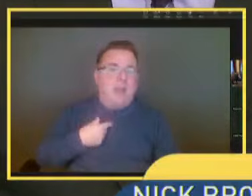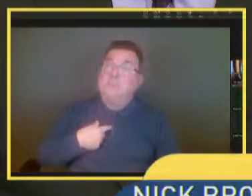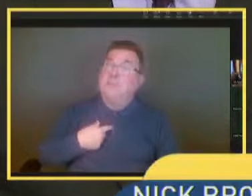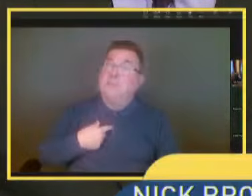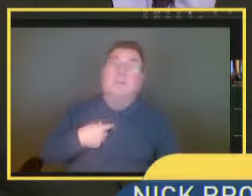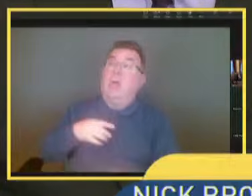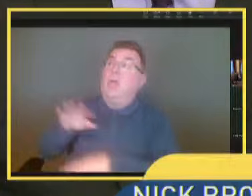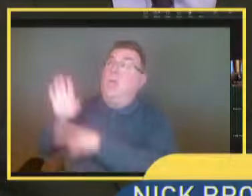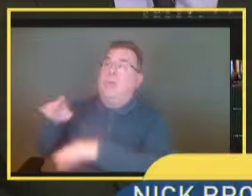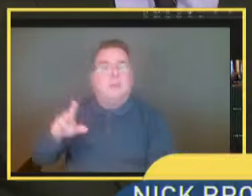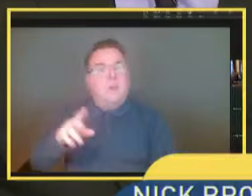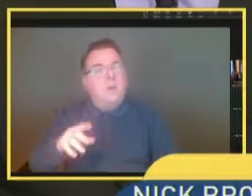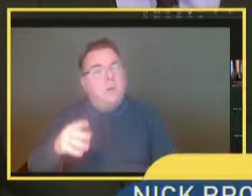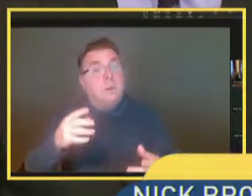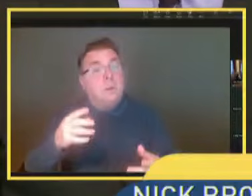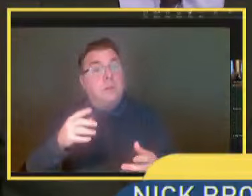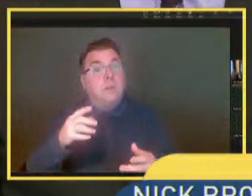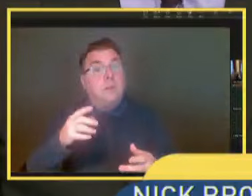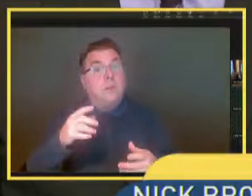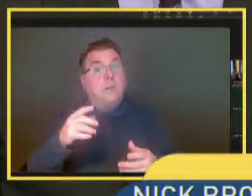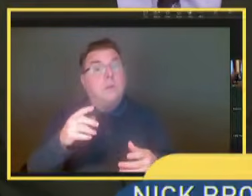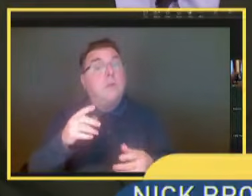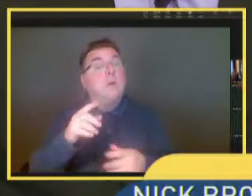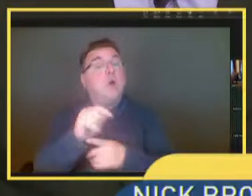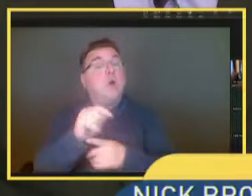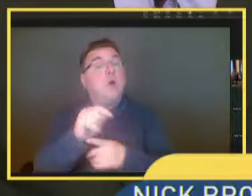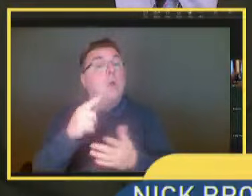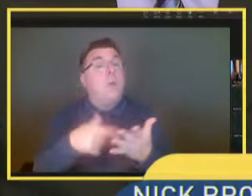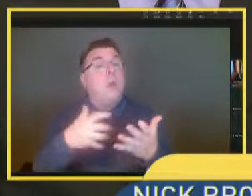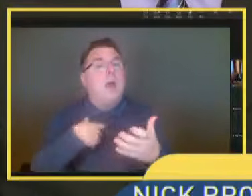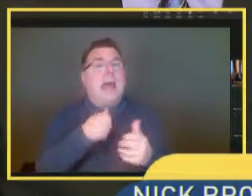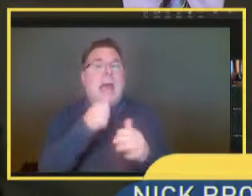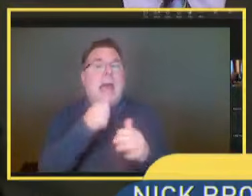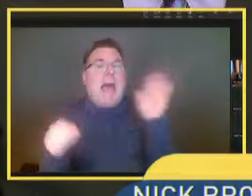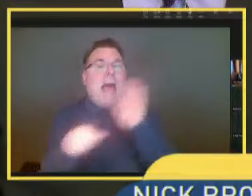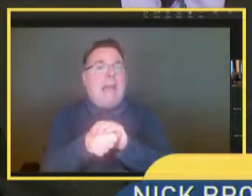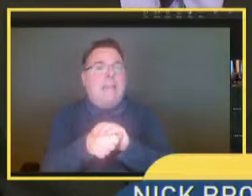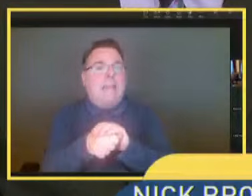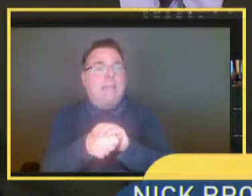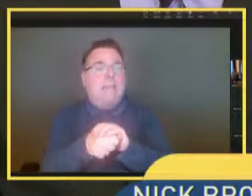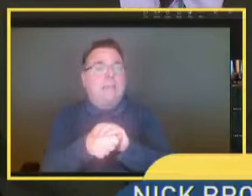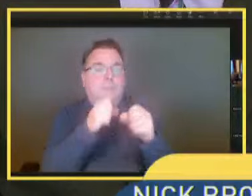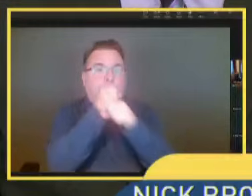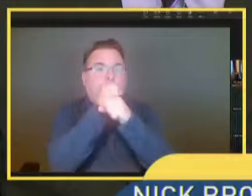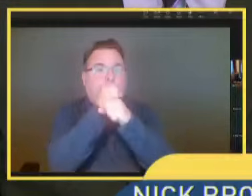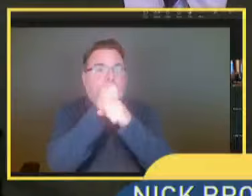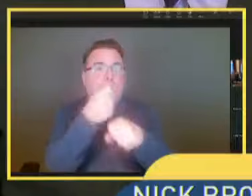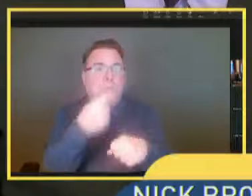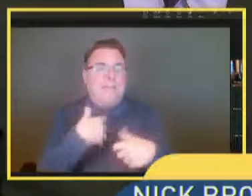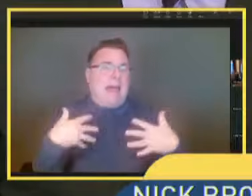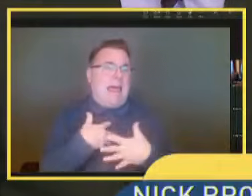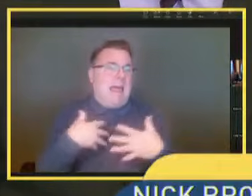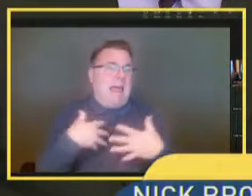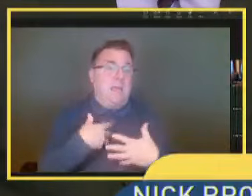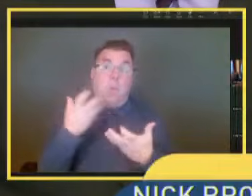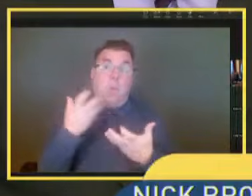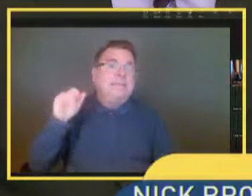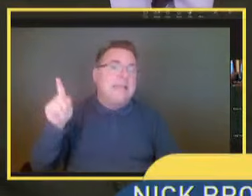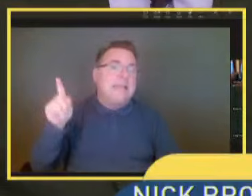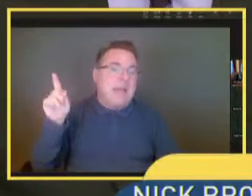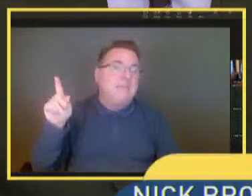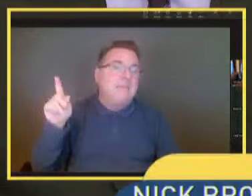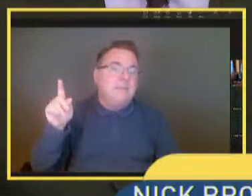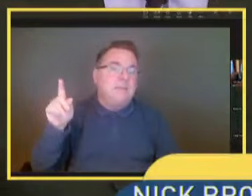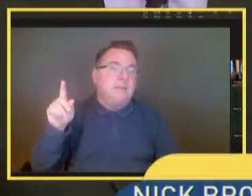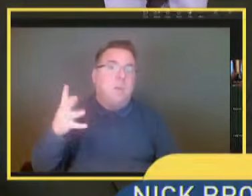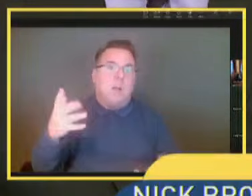what Donald Trump wants is for people to hide, to not tell, to not report, to not record. He wants people to be